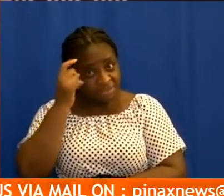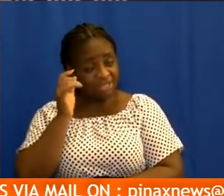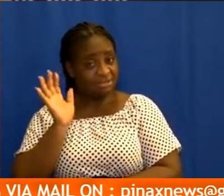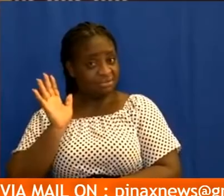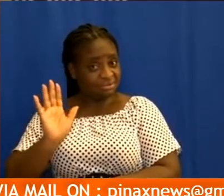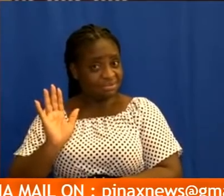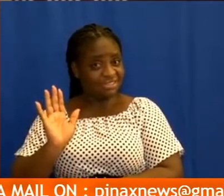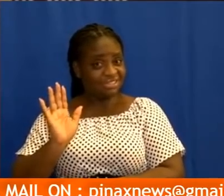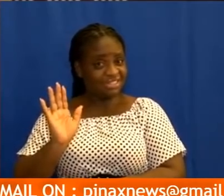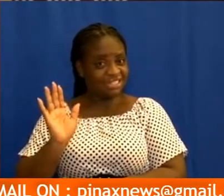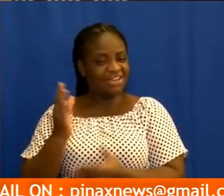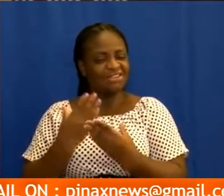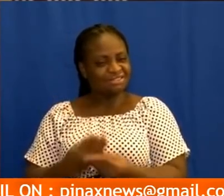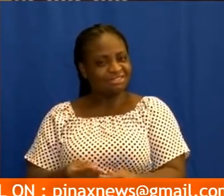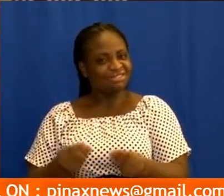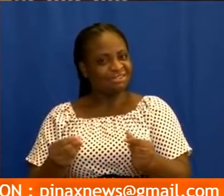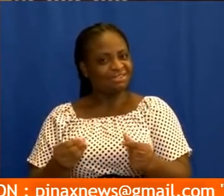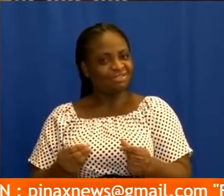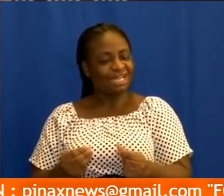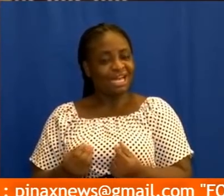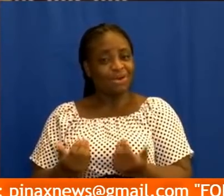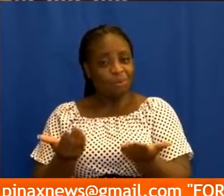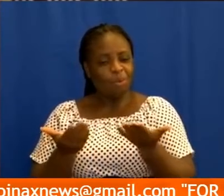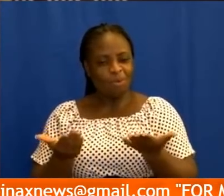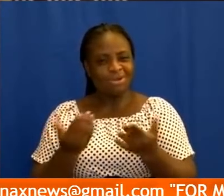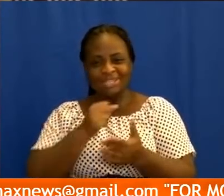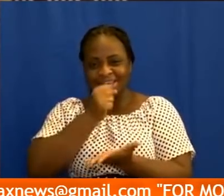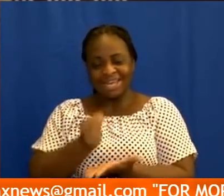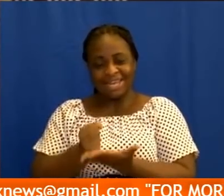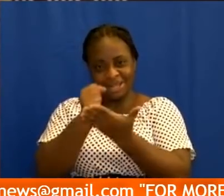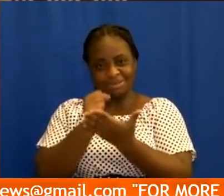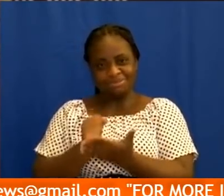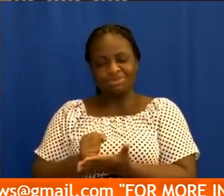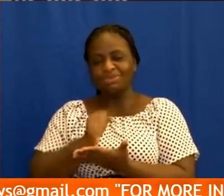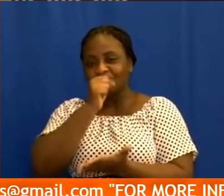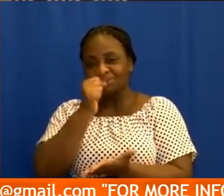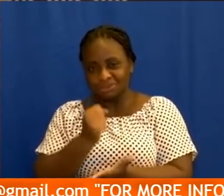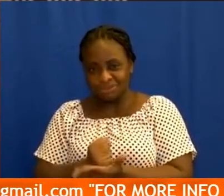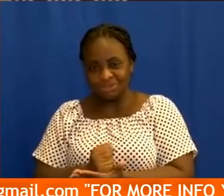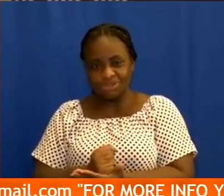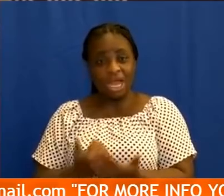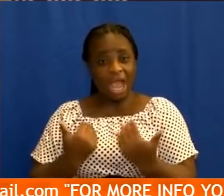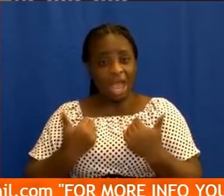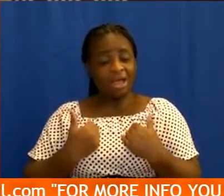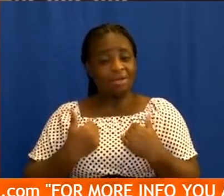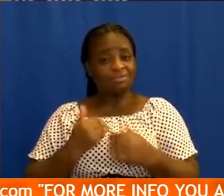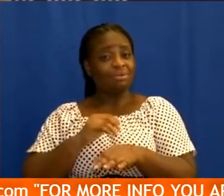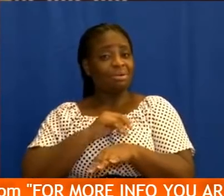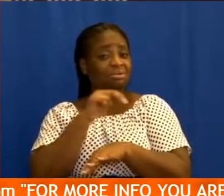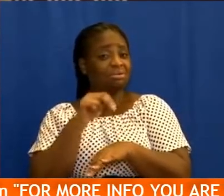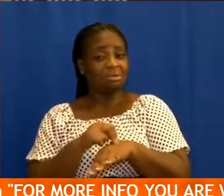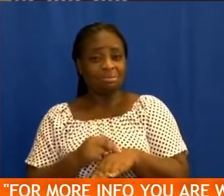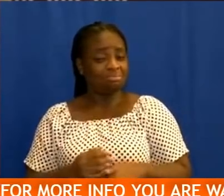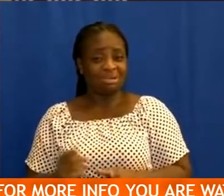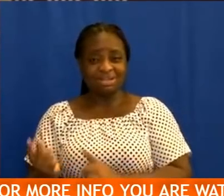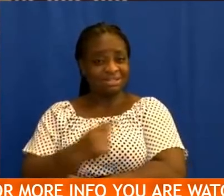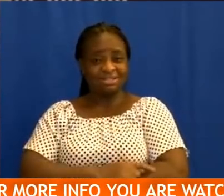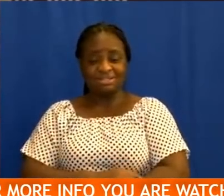its part, is resolved and determined to help ensure that we're able to return to our normal daily